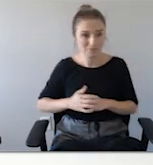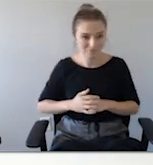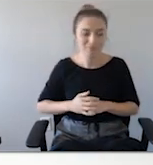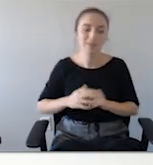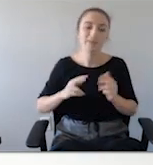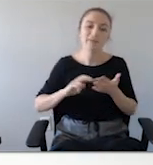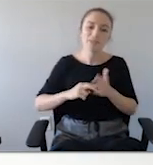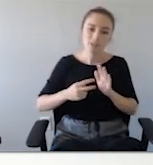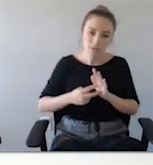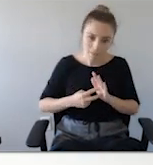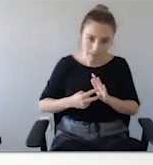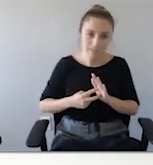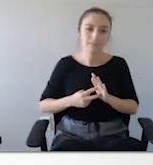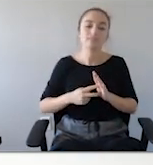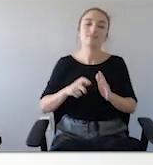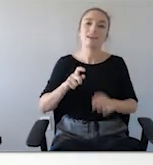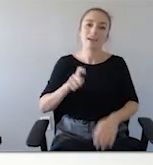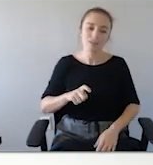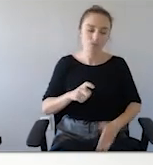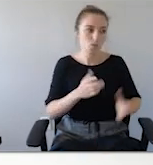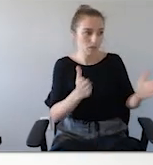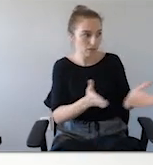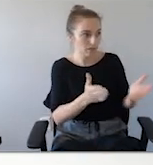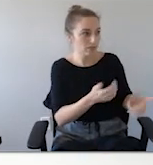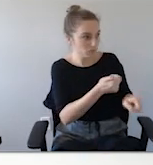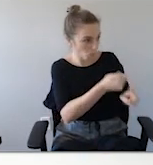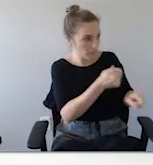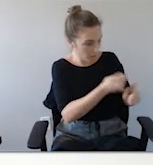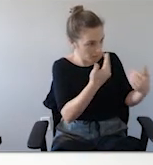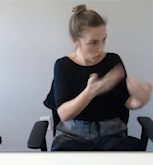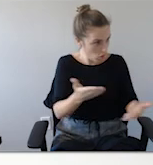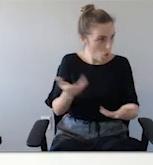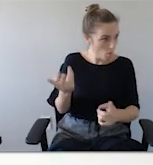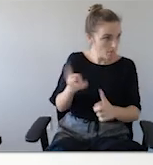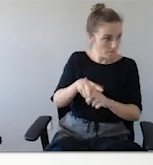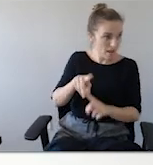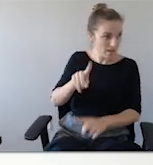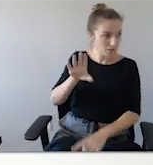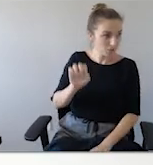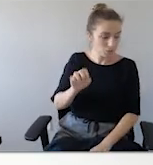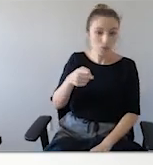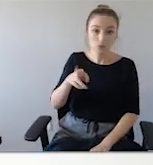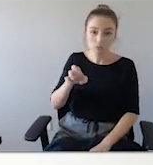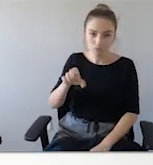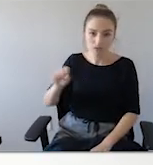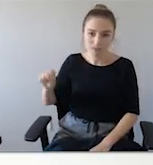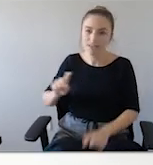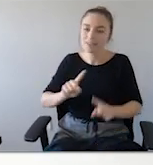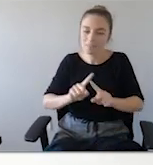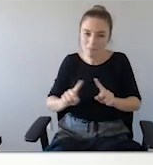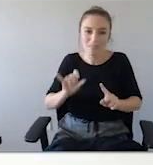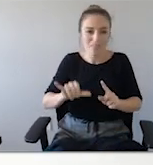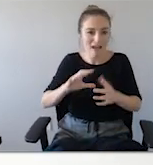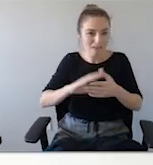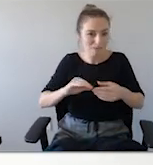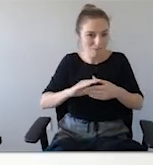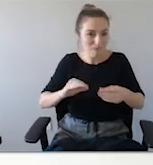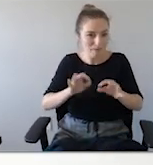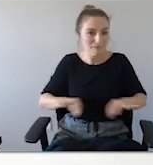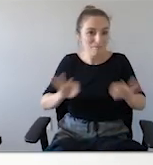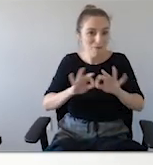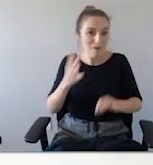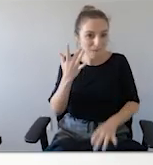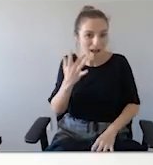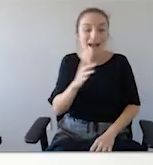story because you need to know that once they're 18, they're 18. All right, so the IEP, when it's written, if you don't agree, you're going to